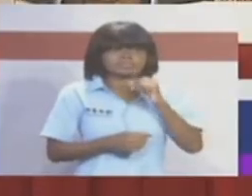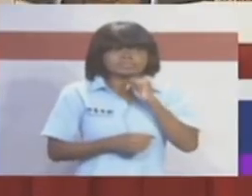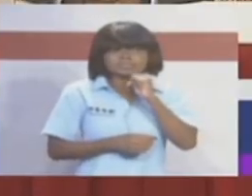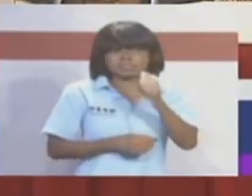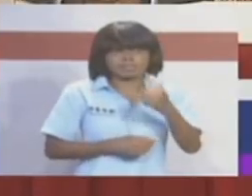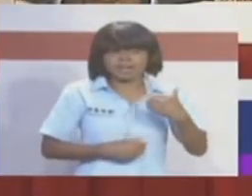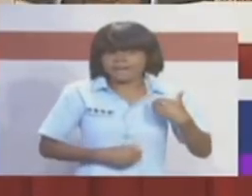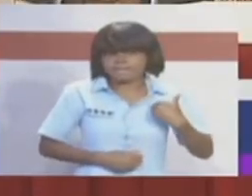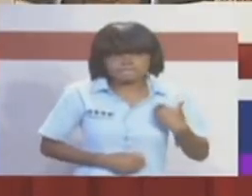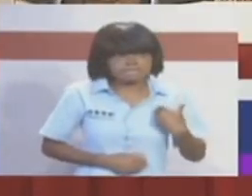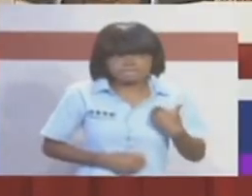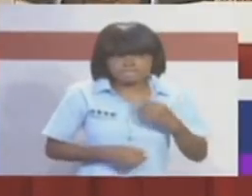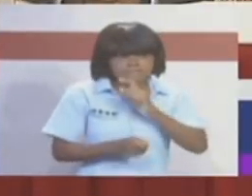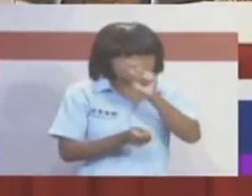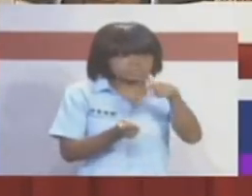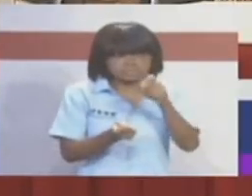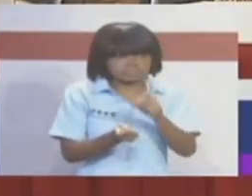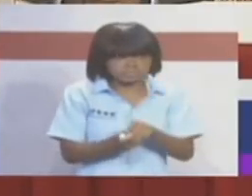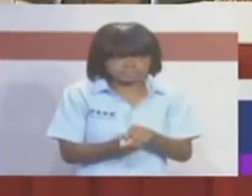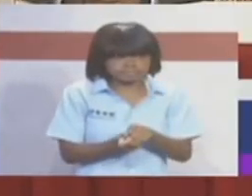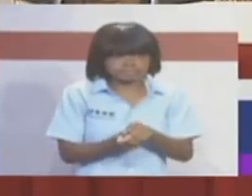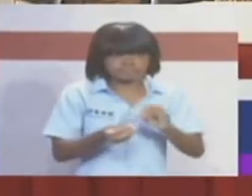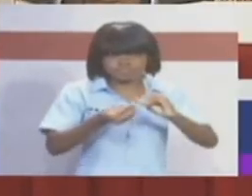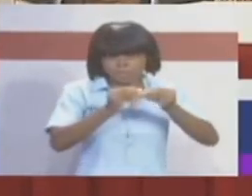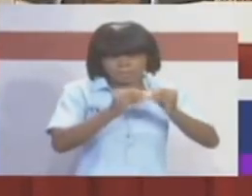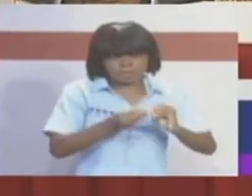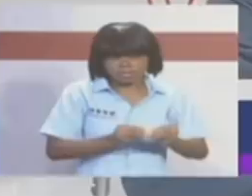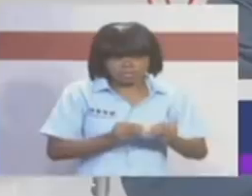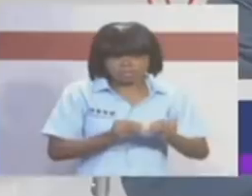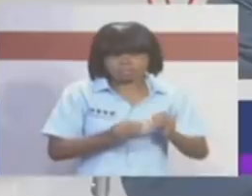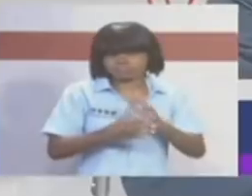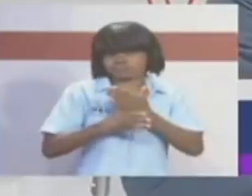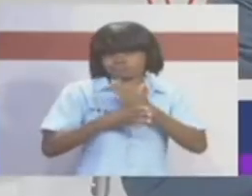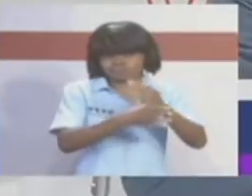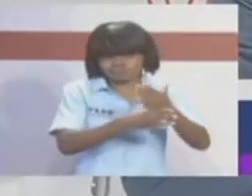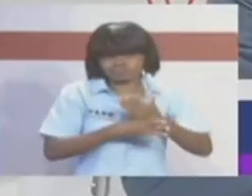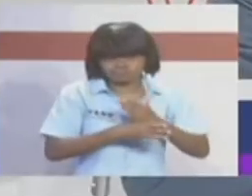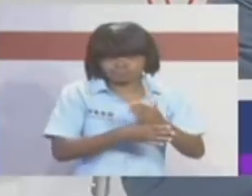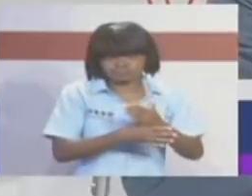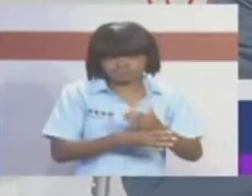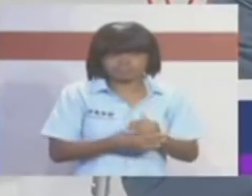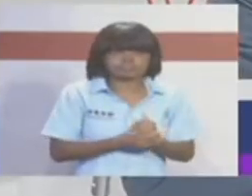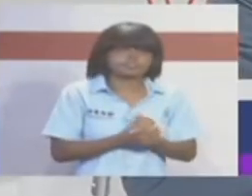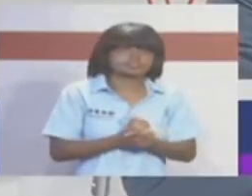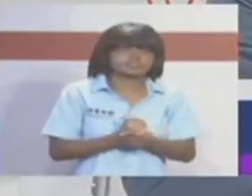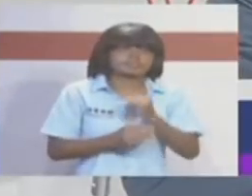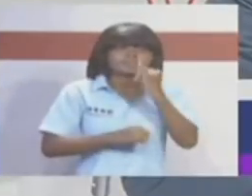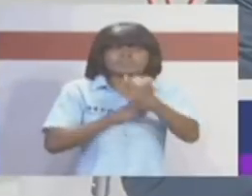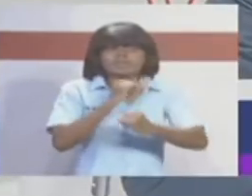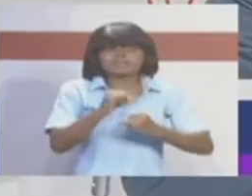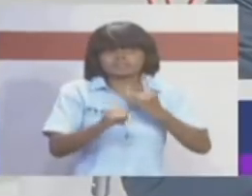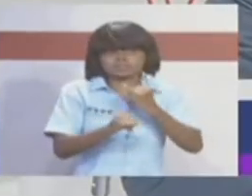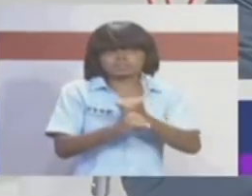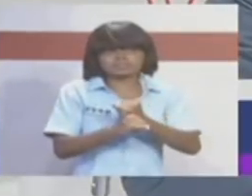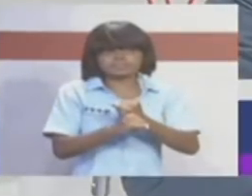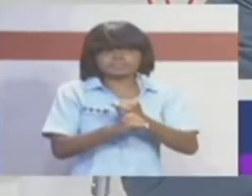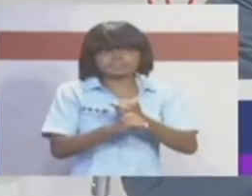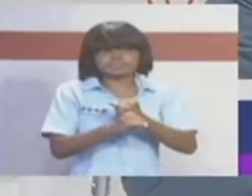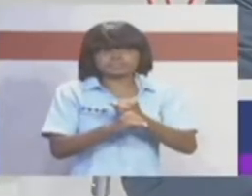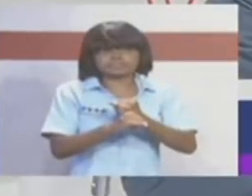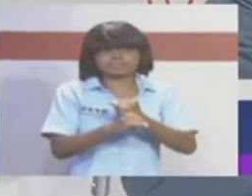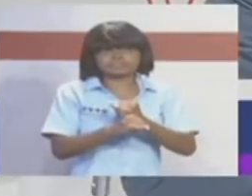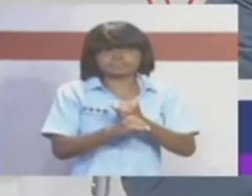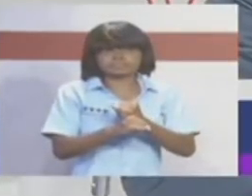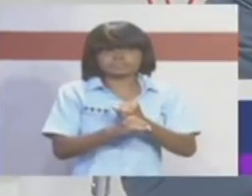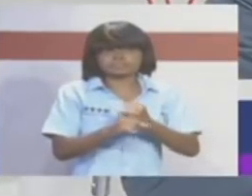at a national level. That data would actually have to be physically collected and compiled. And while that process is ongoing, the